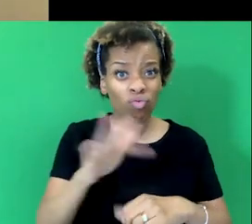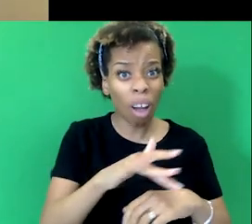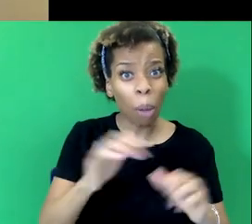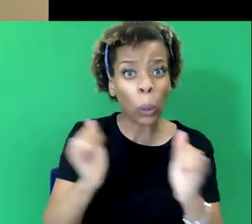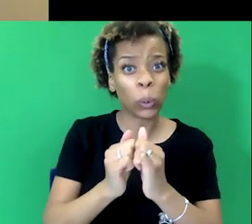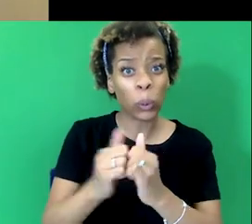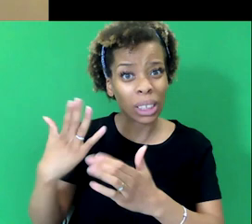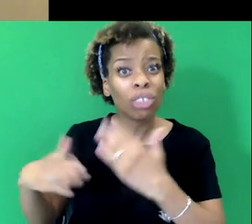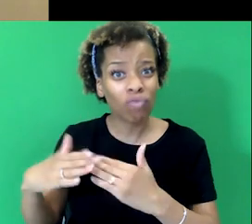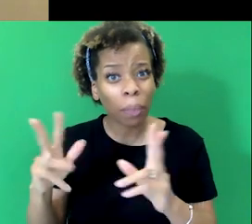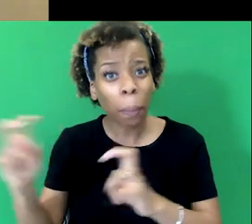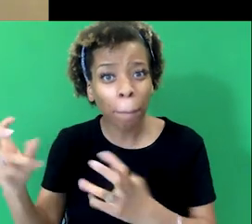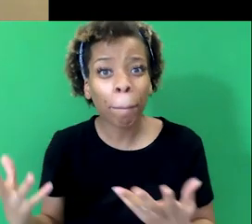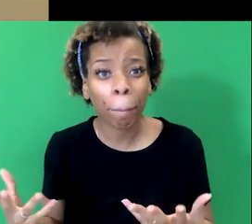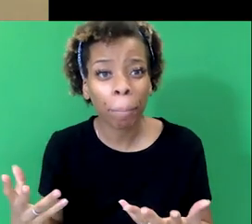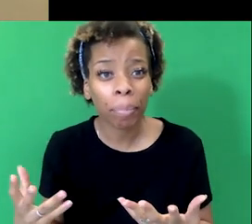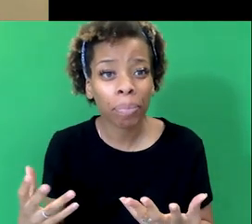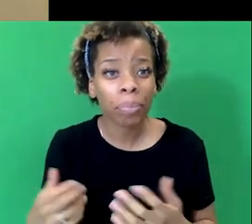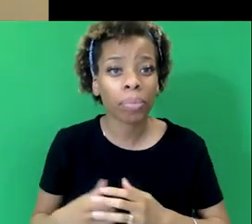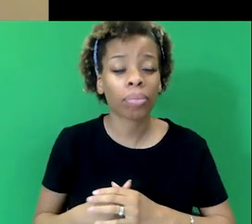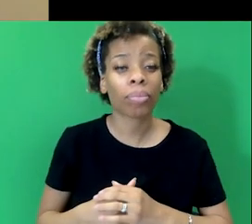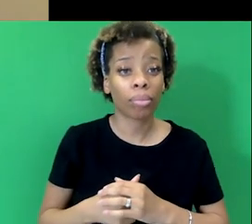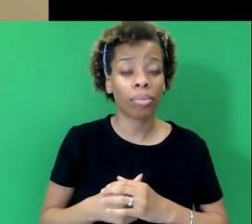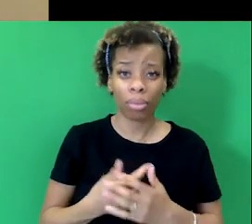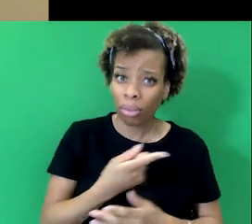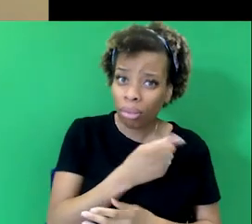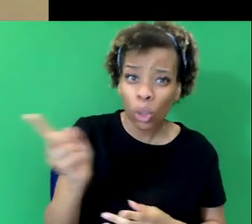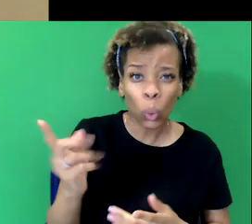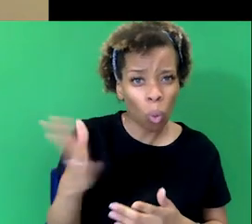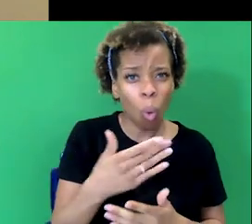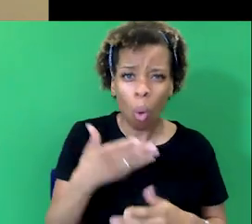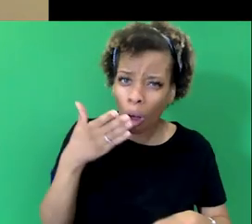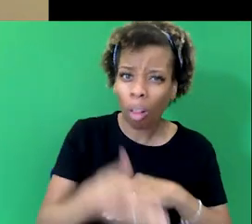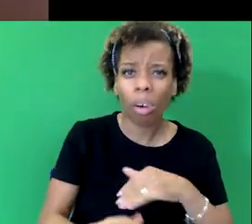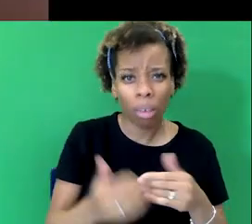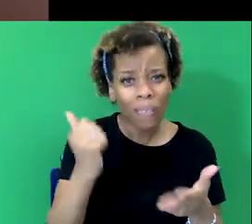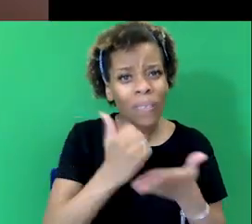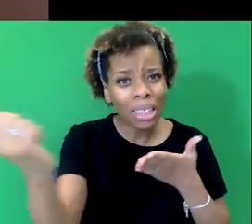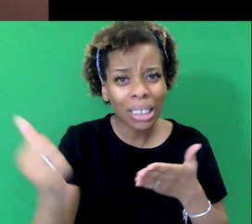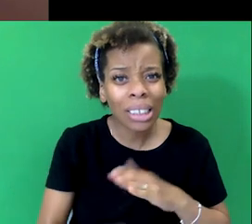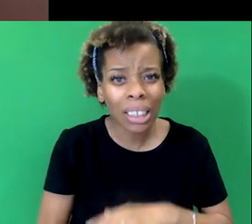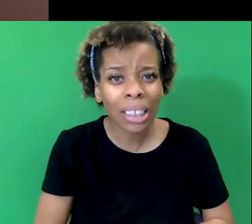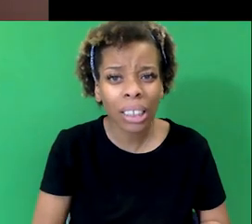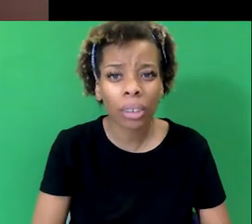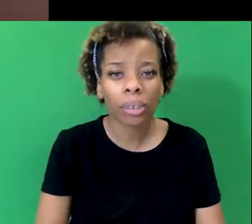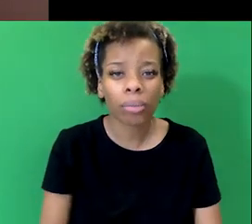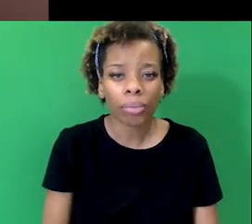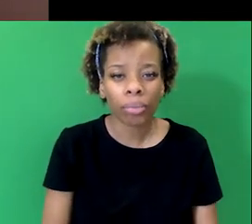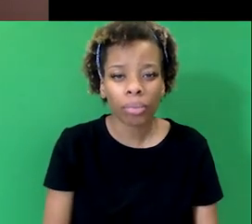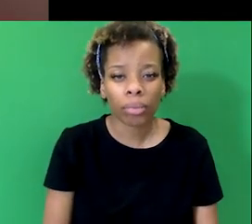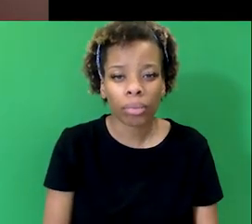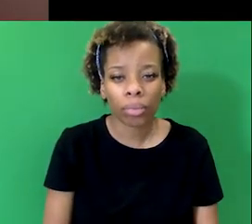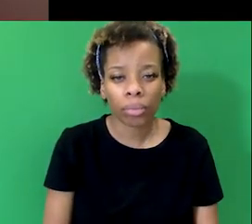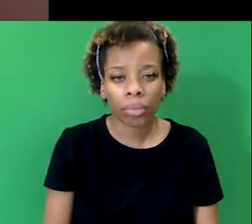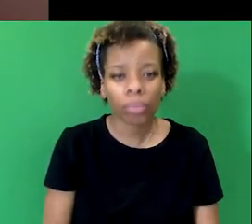and I think that guys like you working in that world are doing a fantastic job, I have to say. I think Mike famously says that this